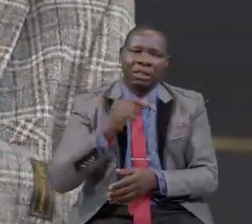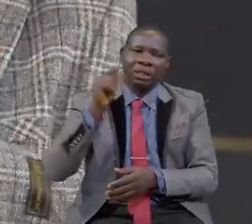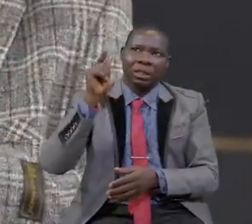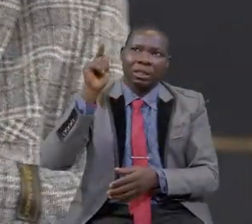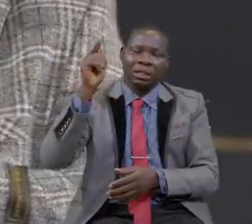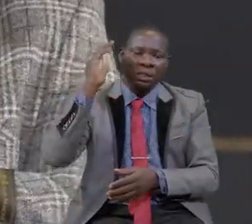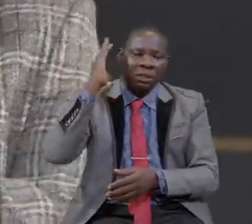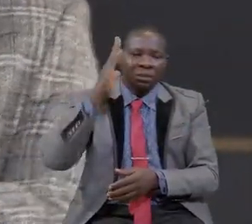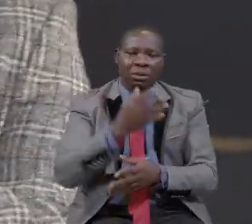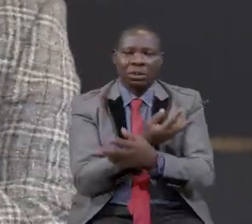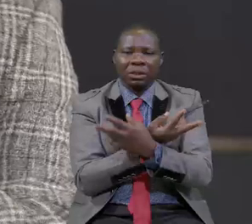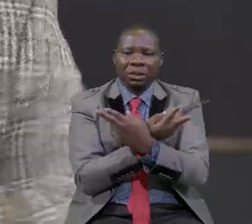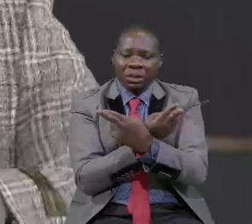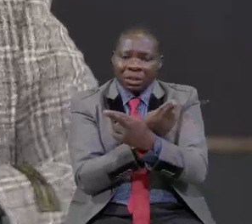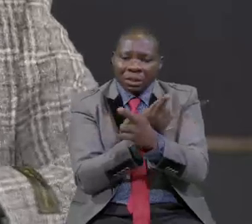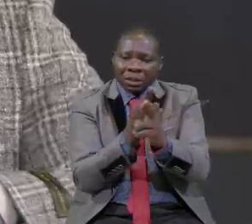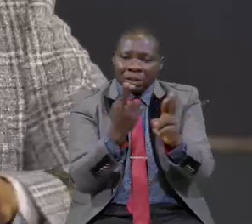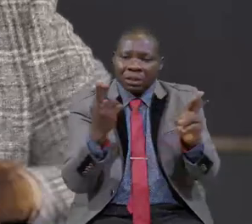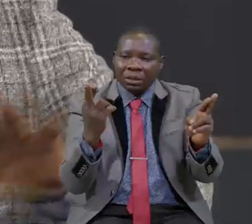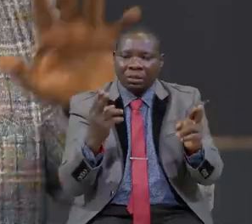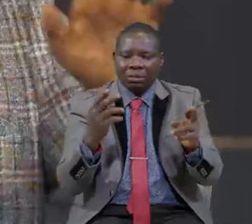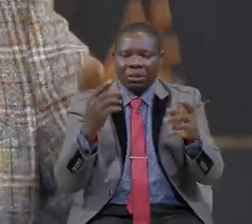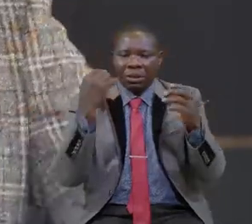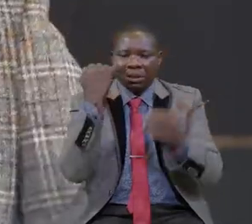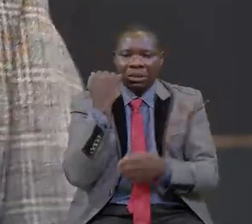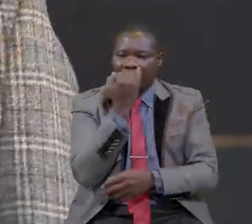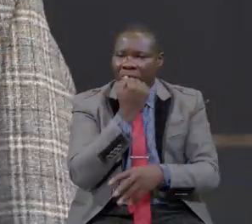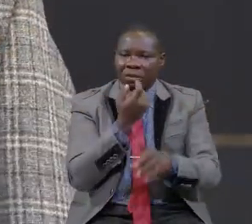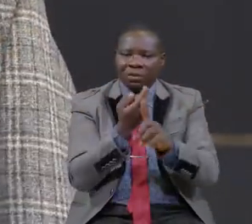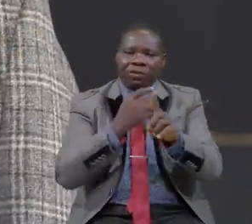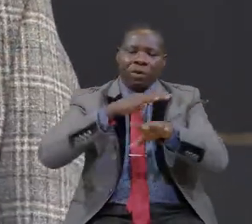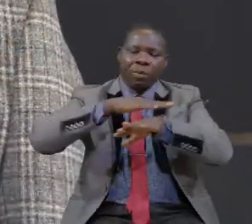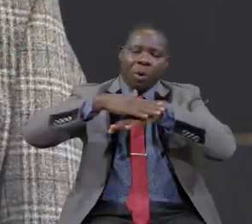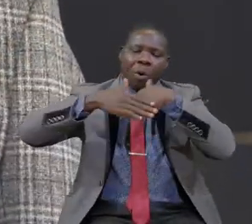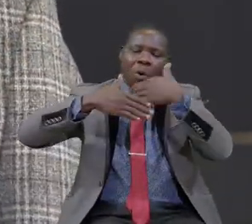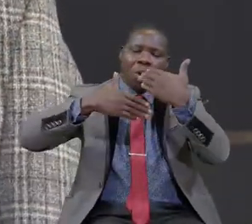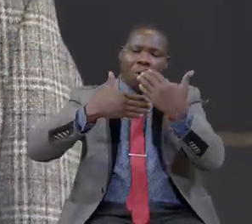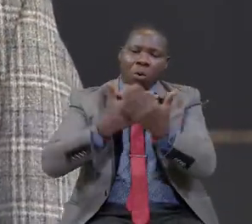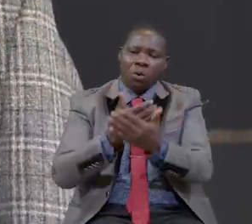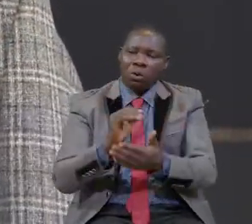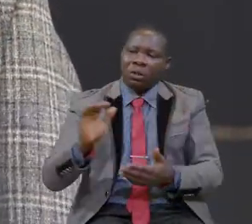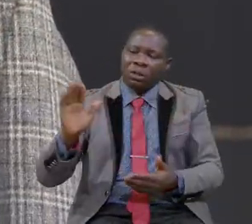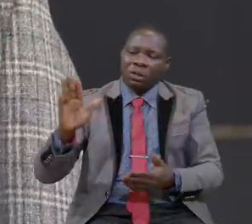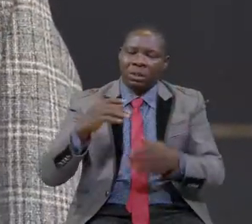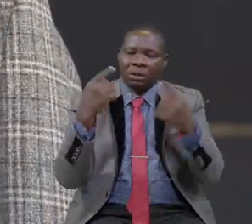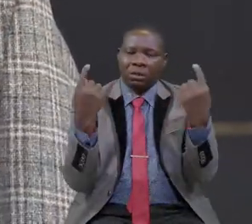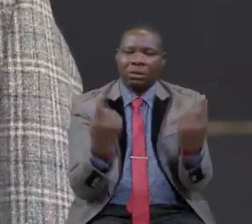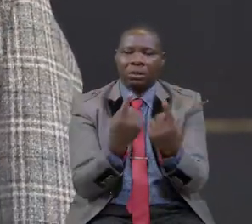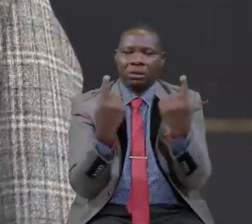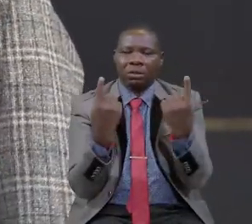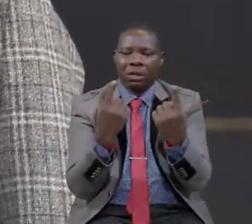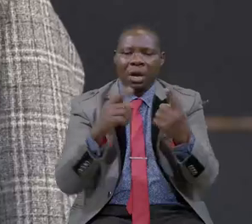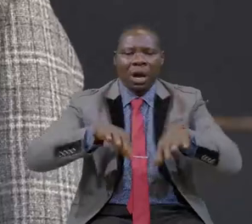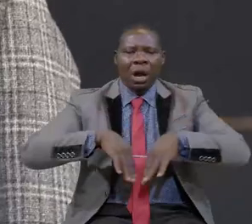redeem Israel from all his iniquities. How many